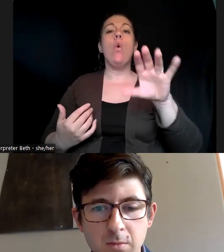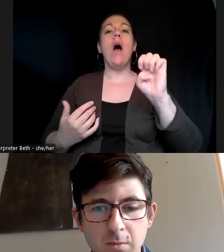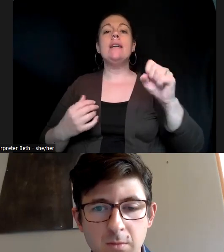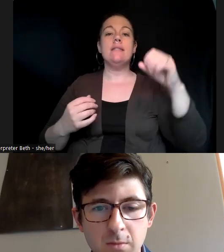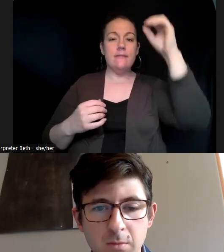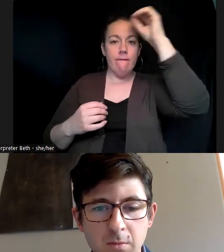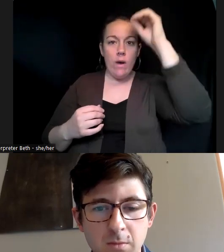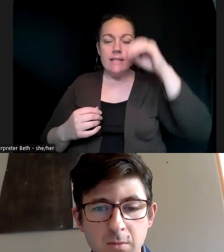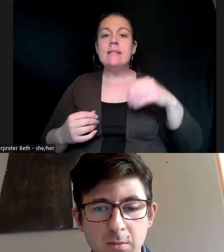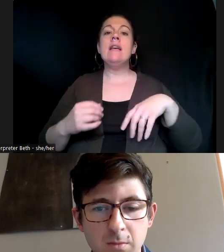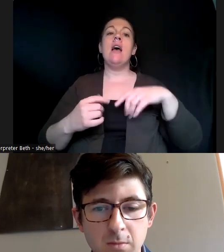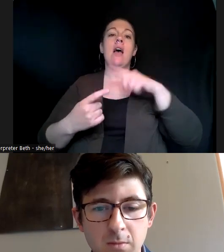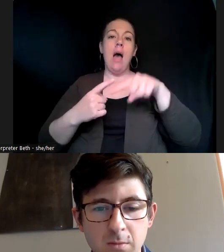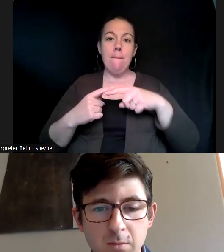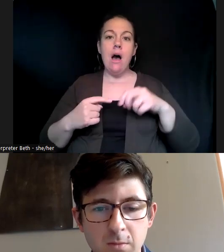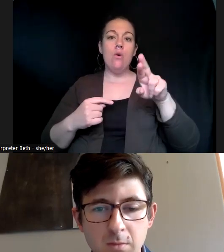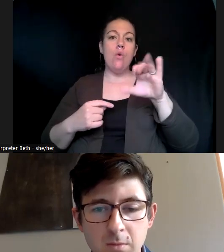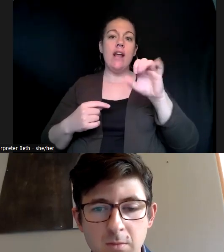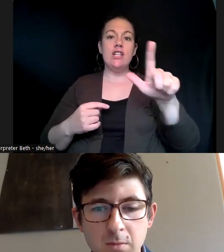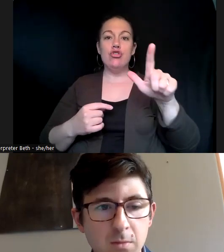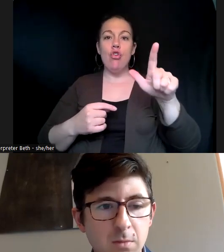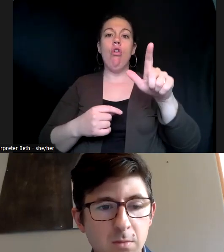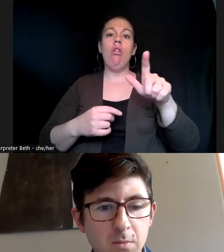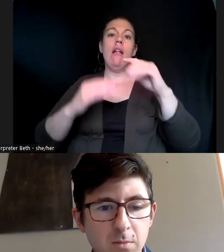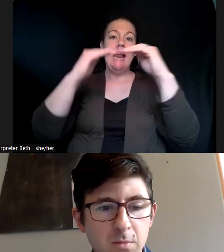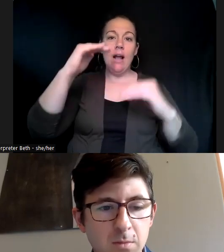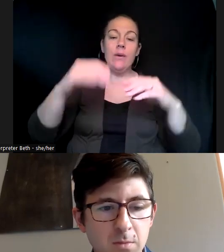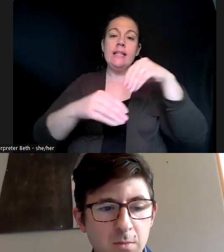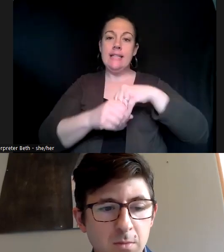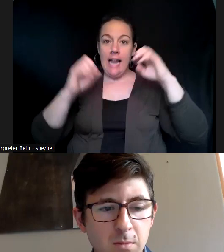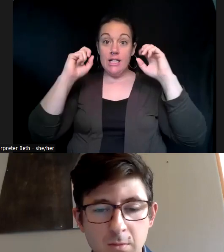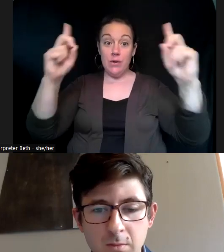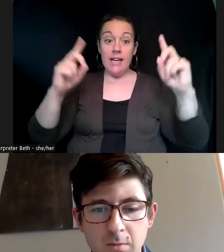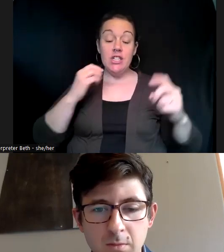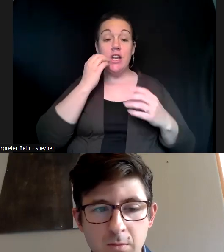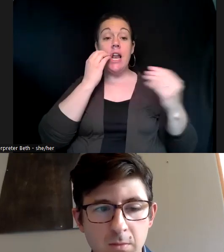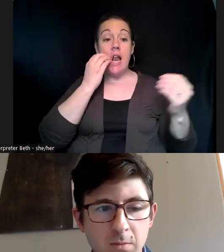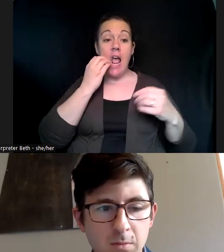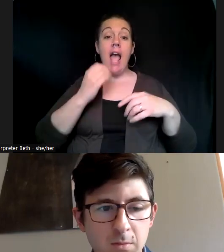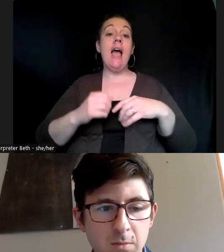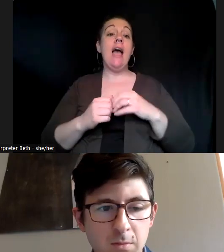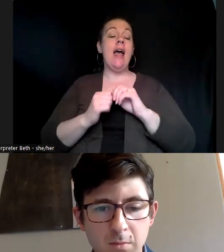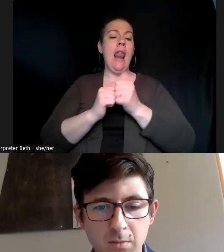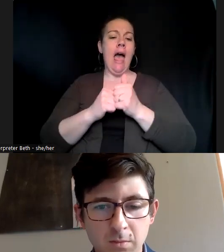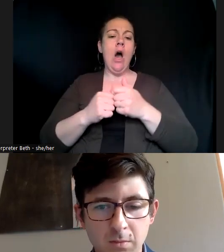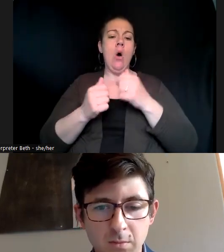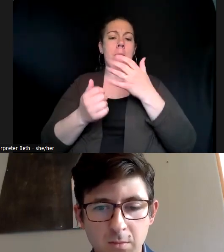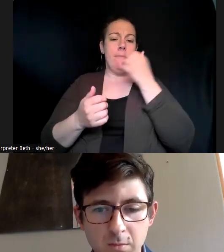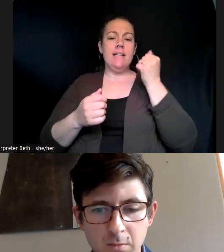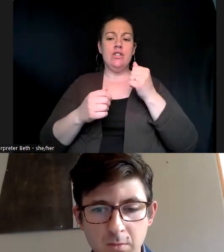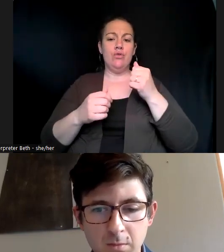education. And, we knew that youth were key stakeholders in determining the ESSER investments. And so for